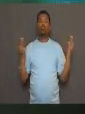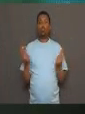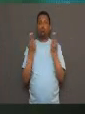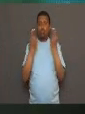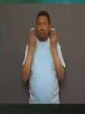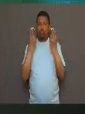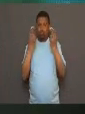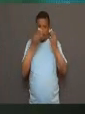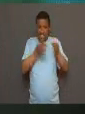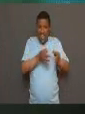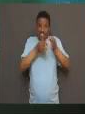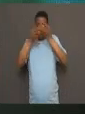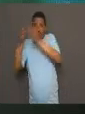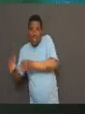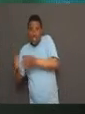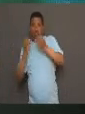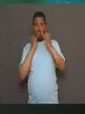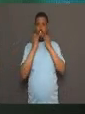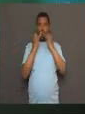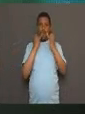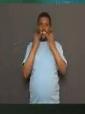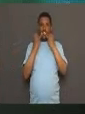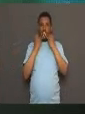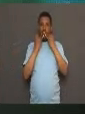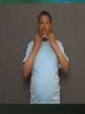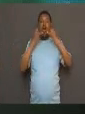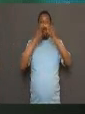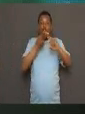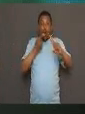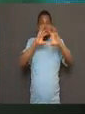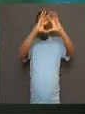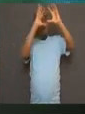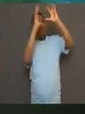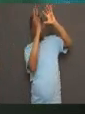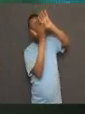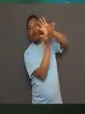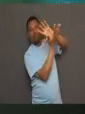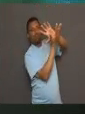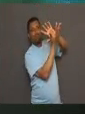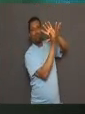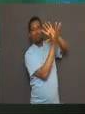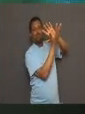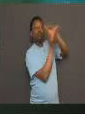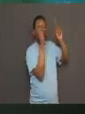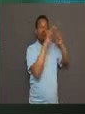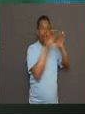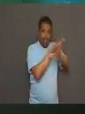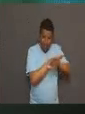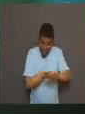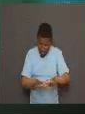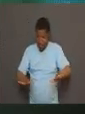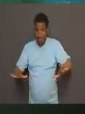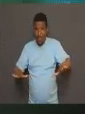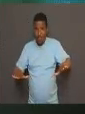to transfer information from a globe to a flat surface